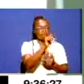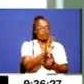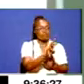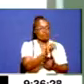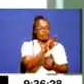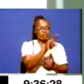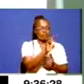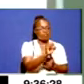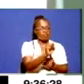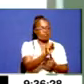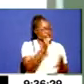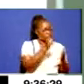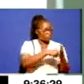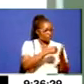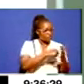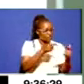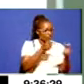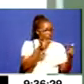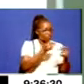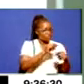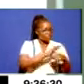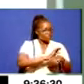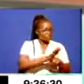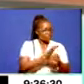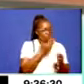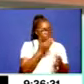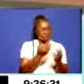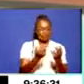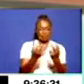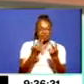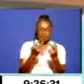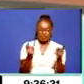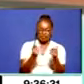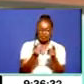Thank you so much. That's where we wrap it up. Thank you for watching. We take a short break, but we still have